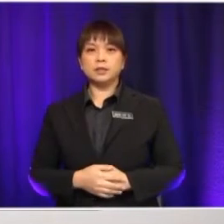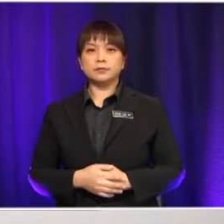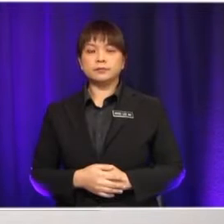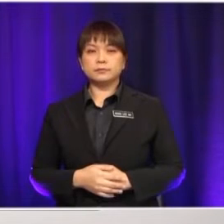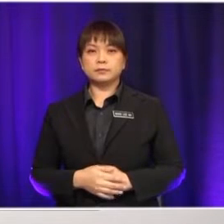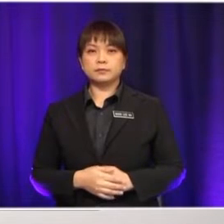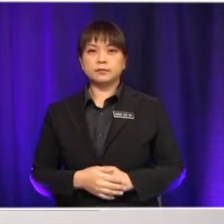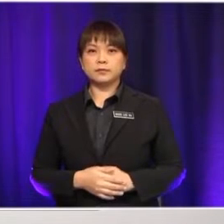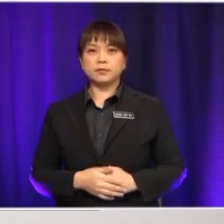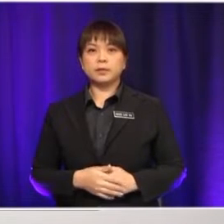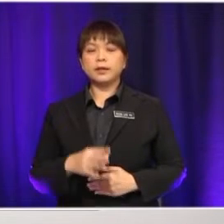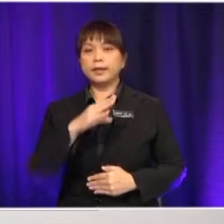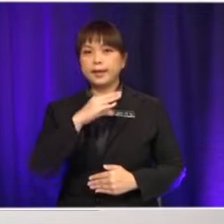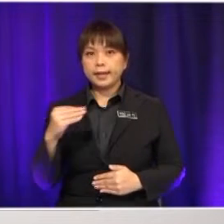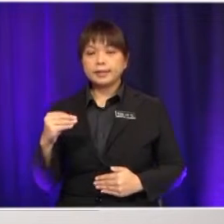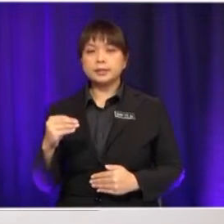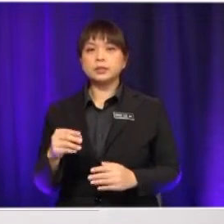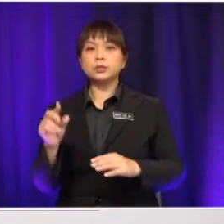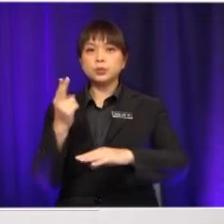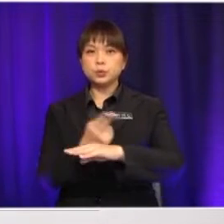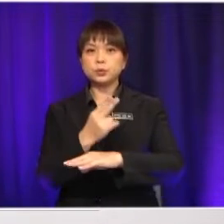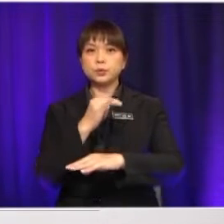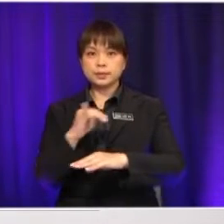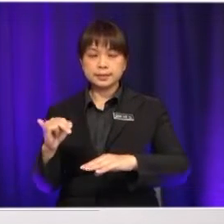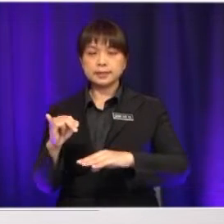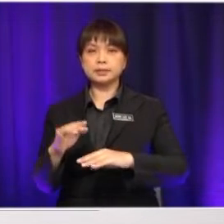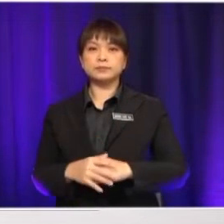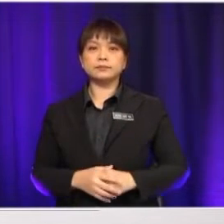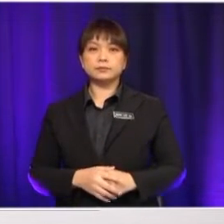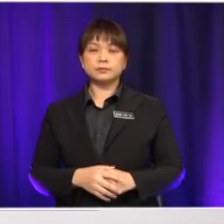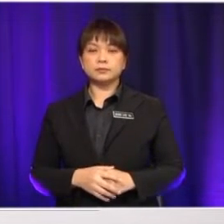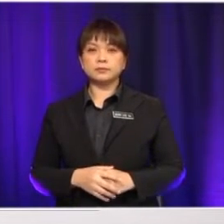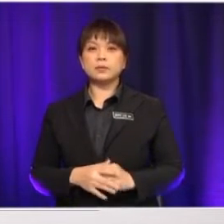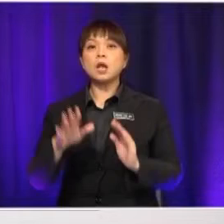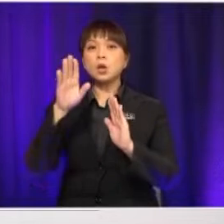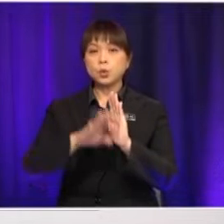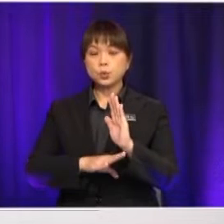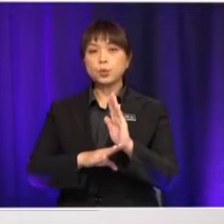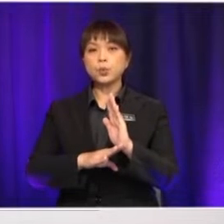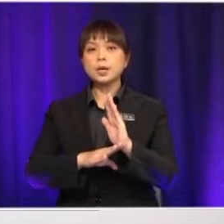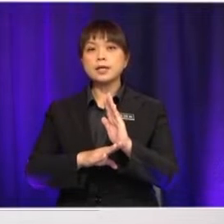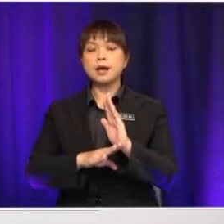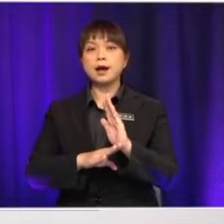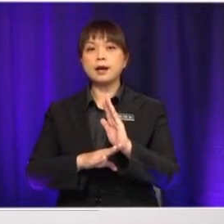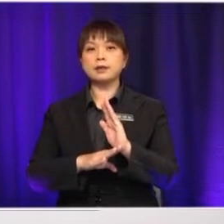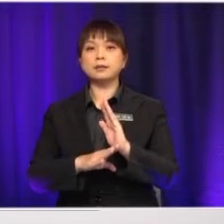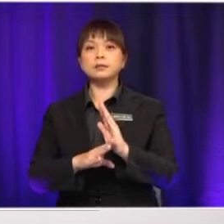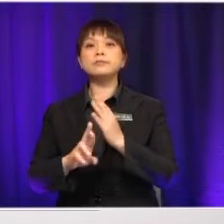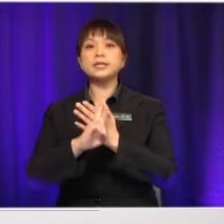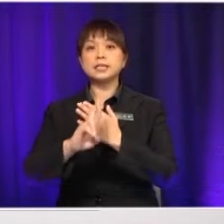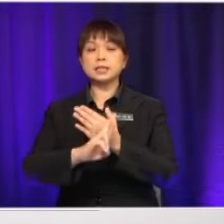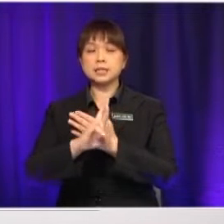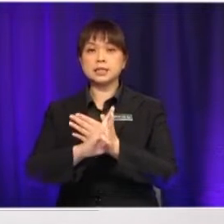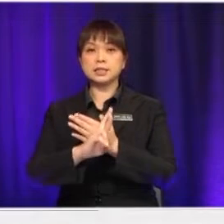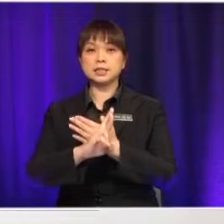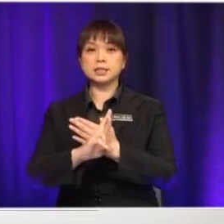having a low risk of being stolen because people bring laptops anywhere they like, so this will highly increase the chance of losing